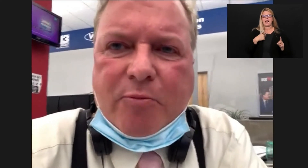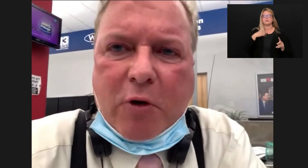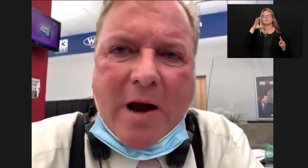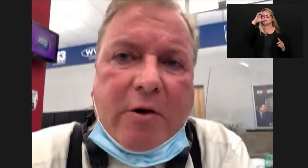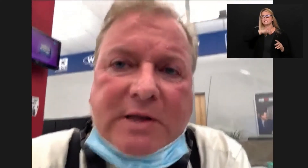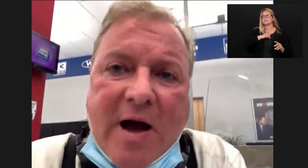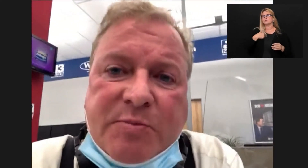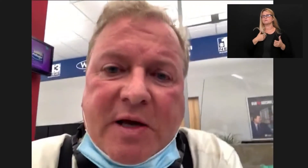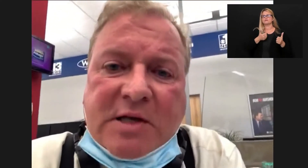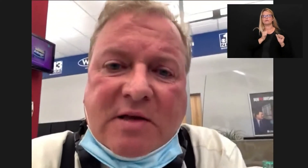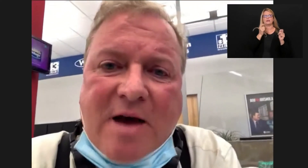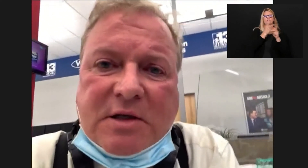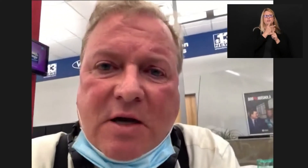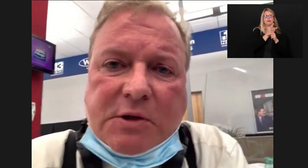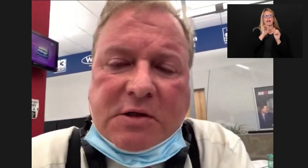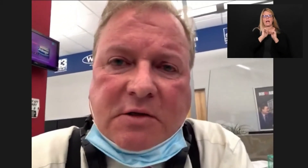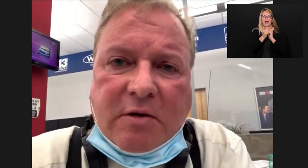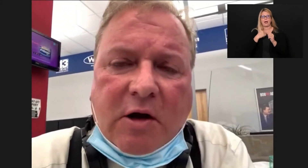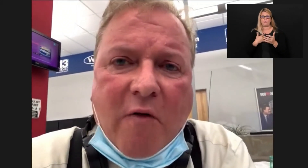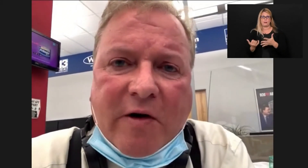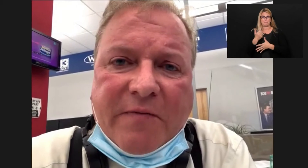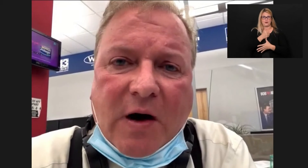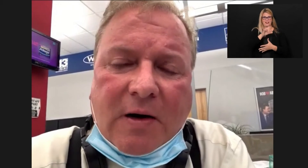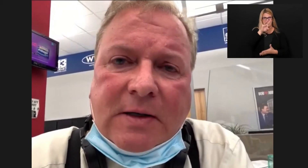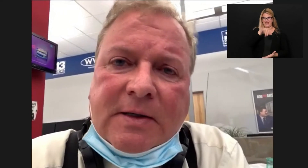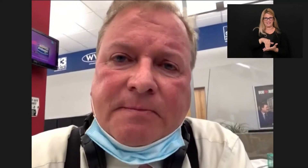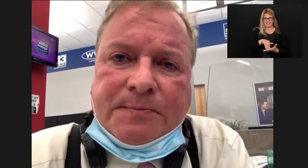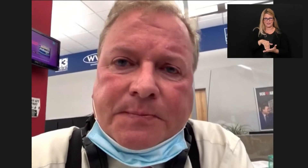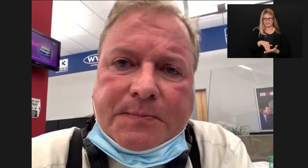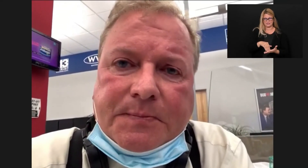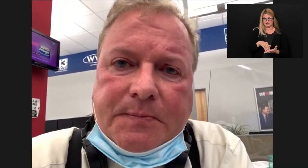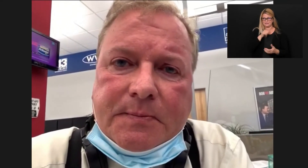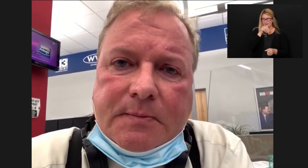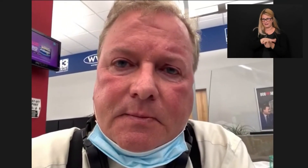out how you prioritize, because 8,000 doses isn't go very far.